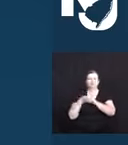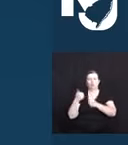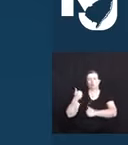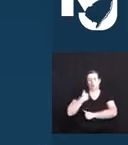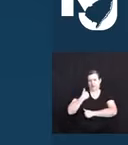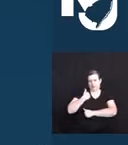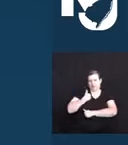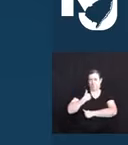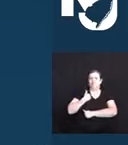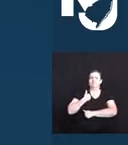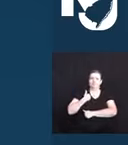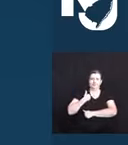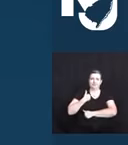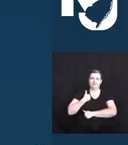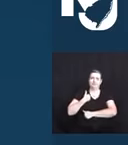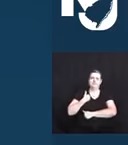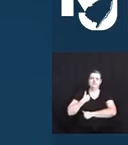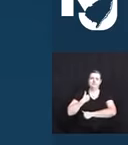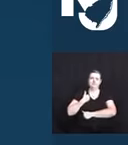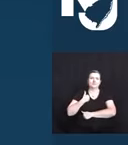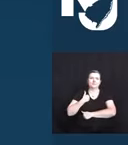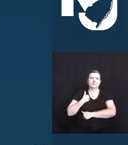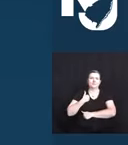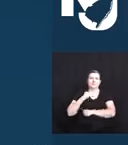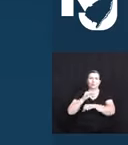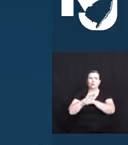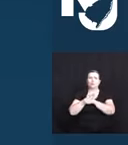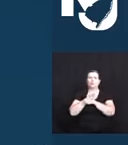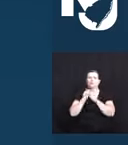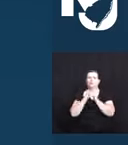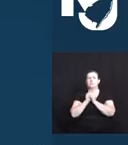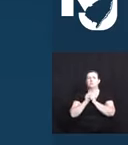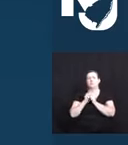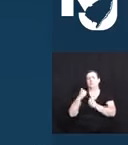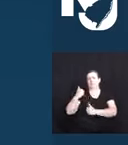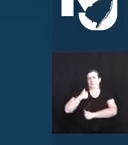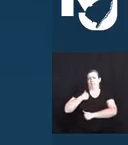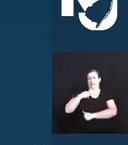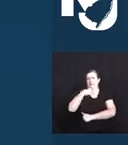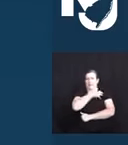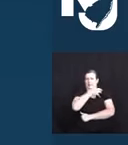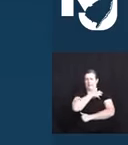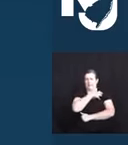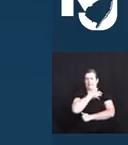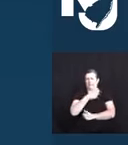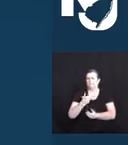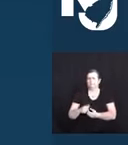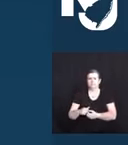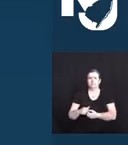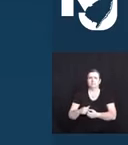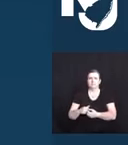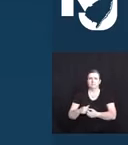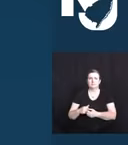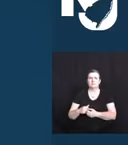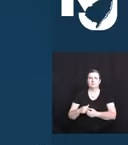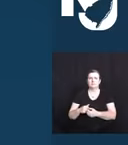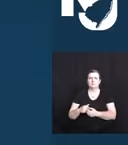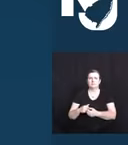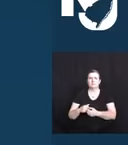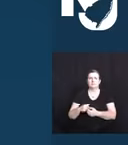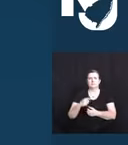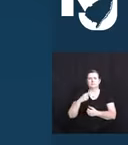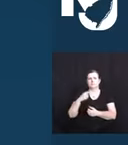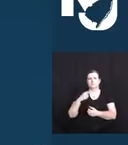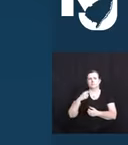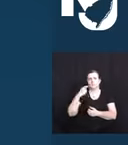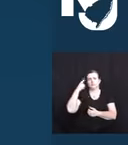the 529th Military Police Company Honor Guard of General Polk's headquarters in Germany. He was